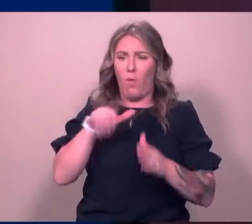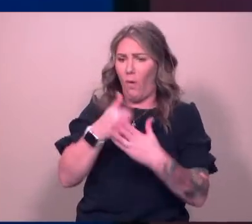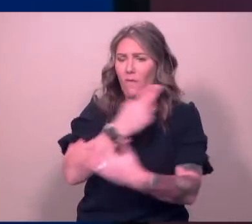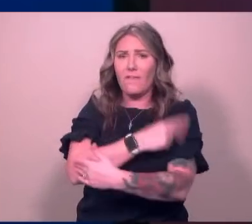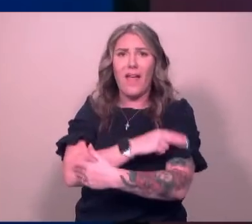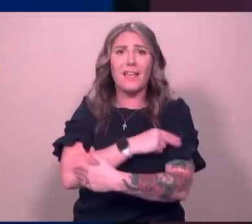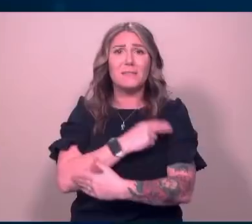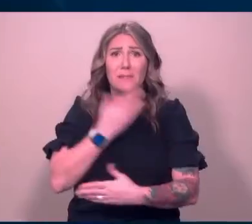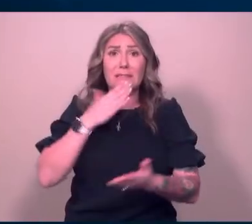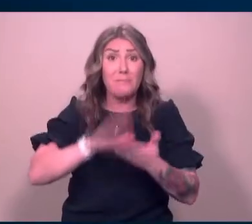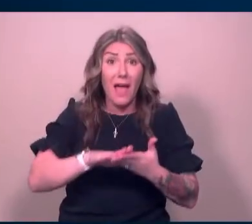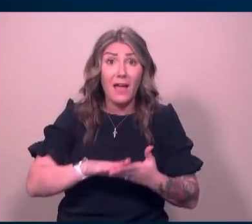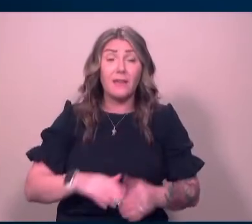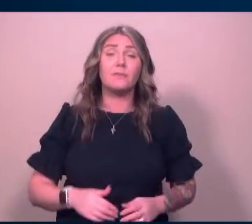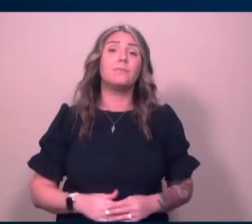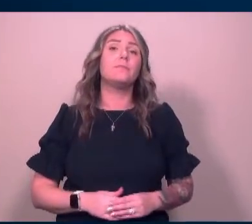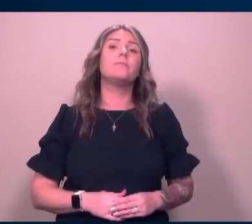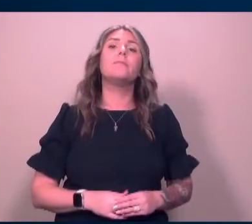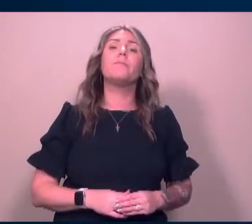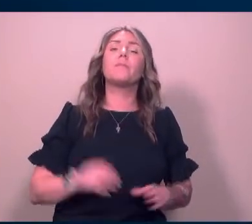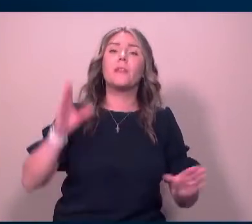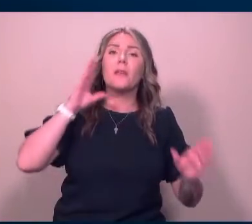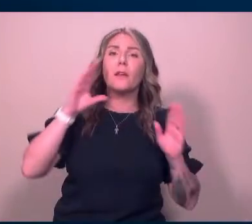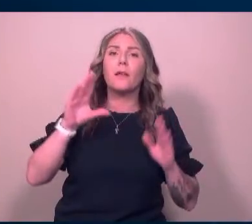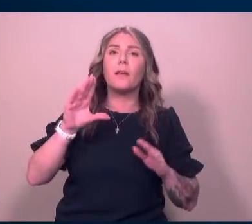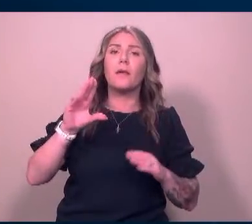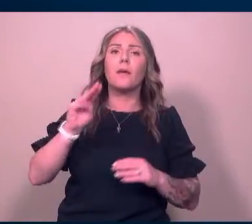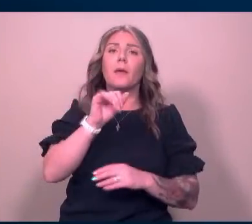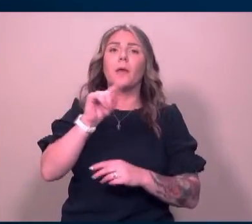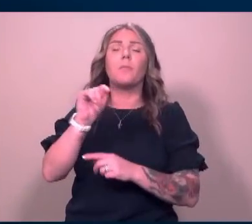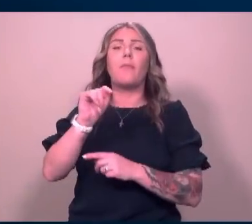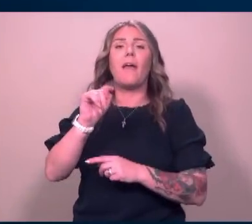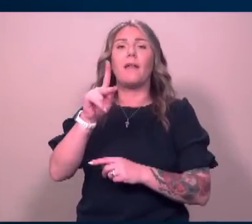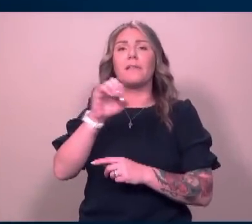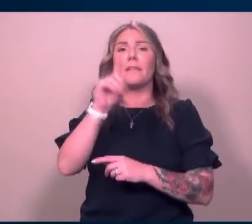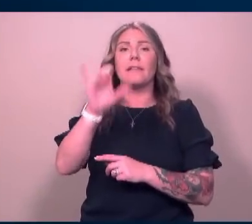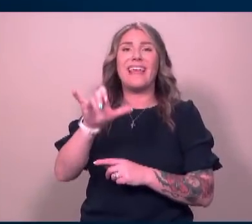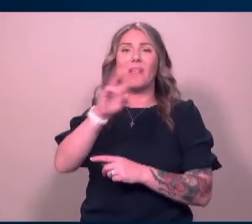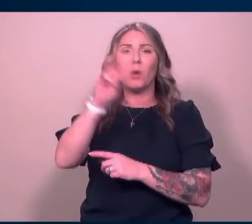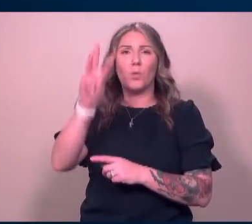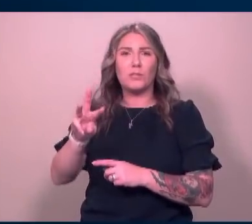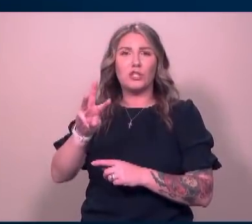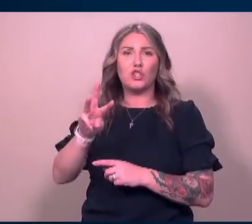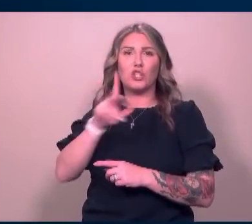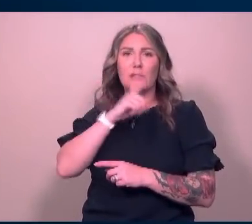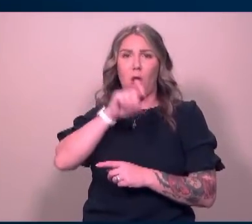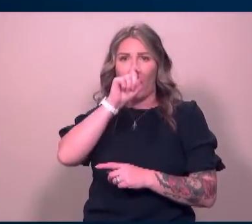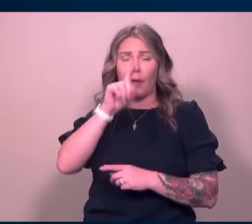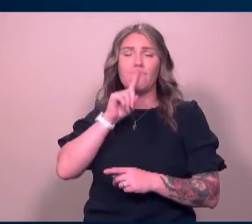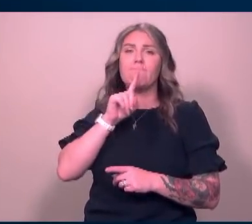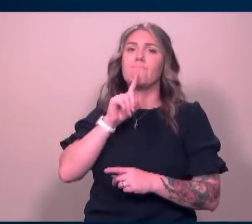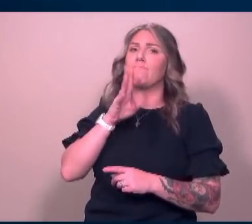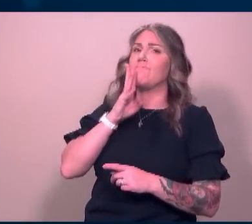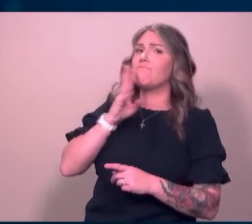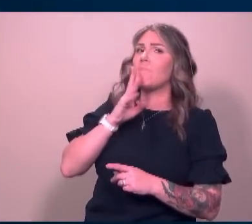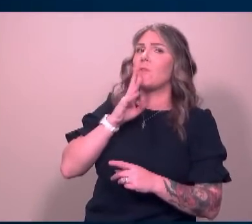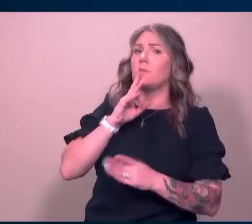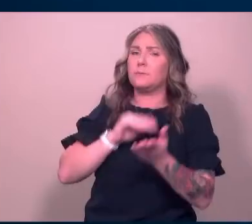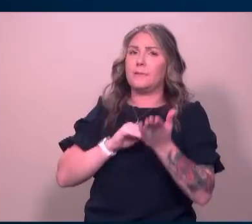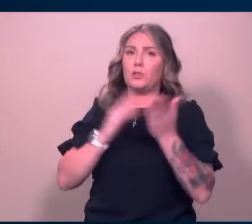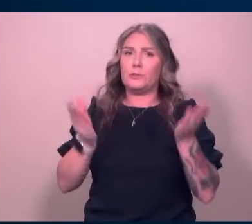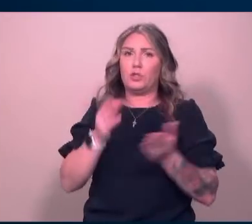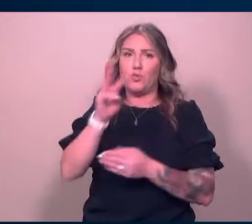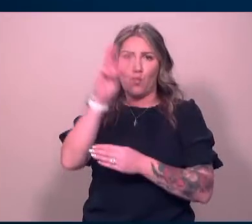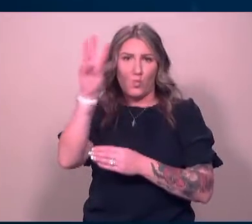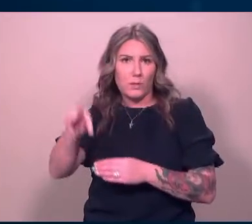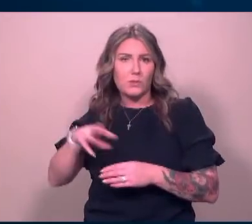questions? Hello, Matt Kelly, Wichita Eagle. From speaking with physicians here in Wichita, I know